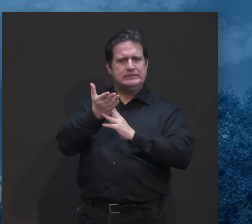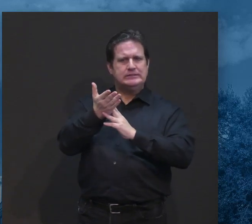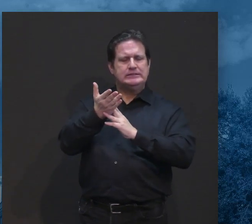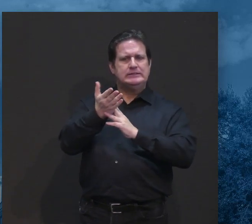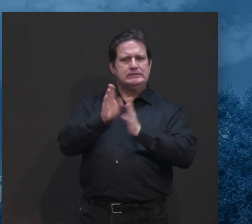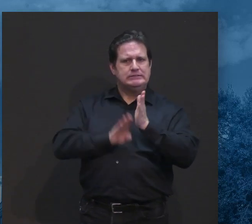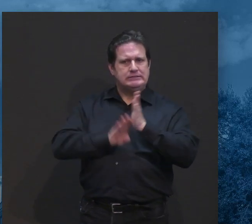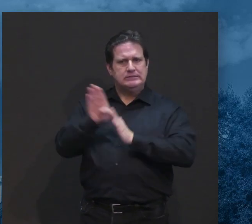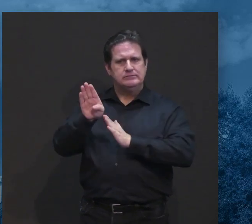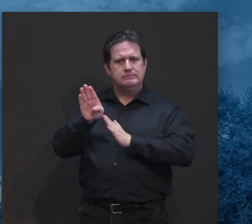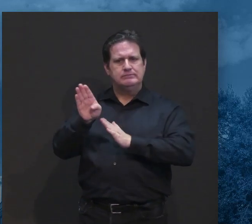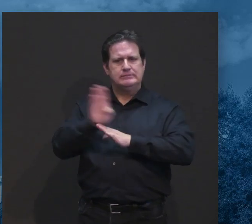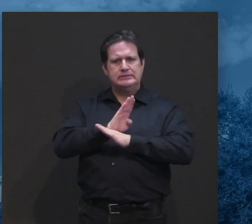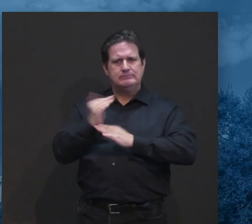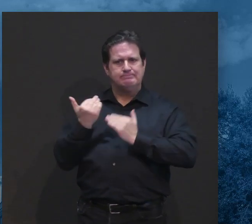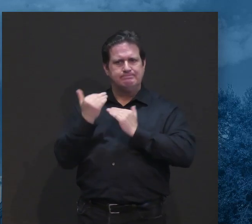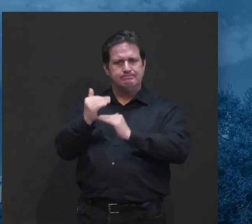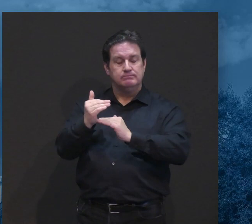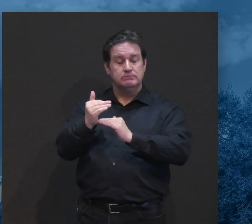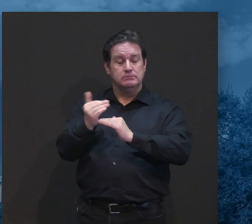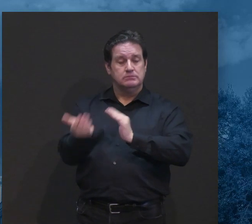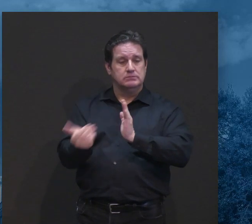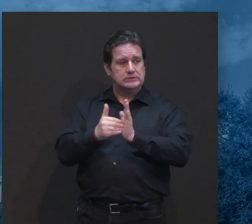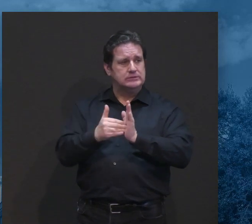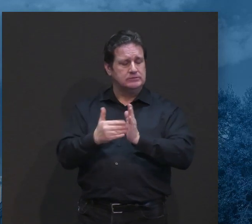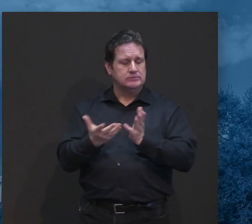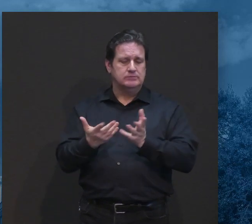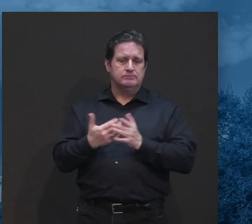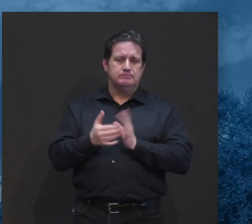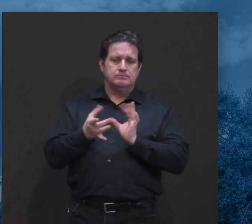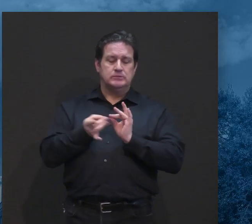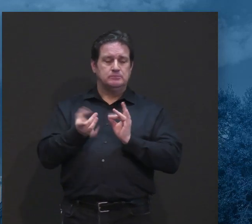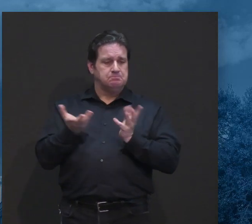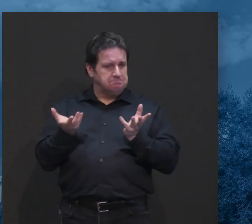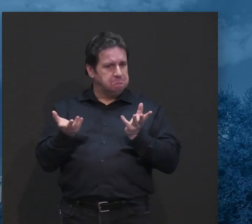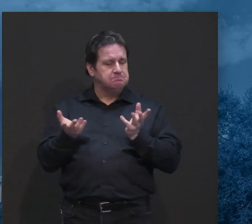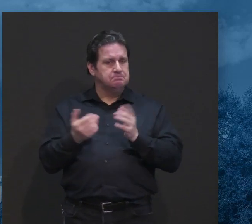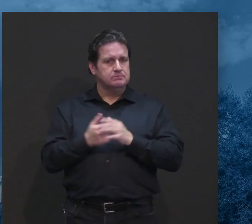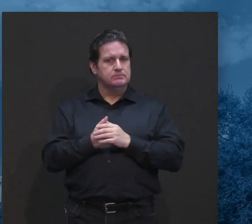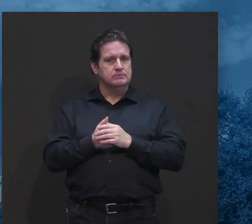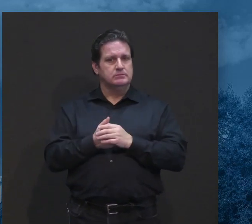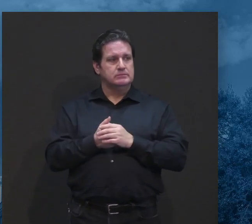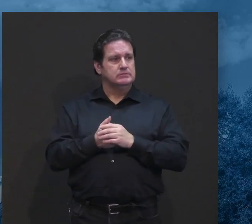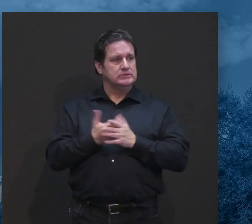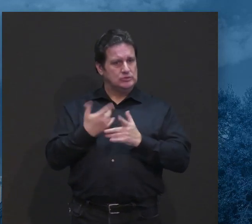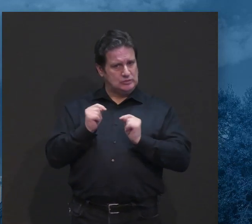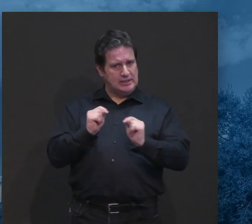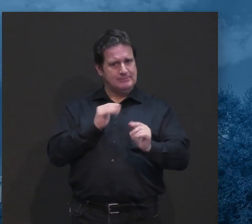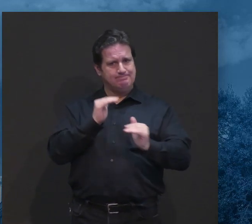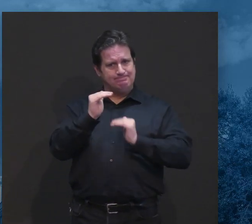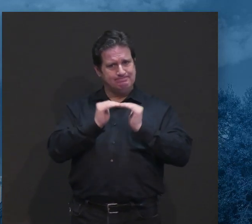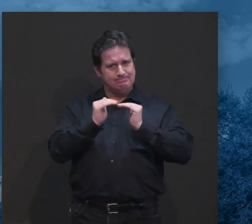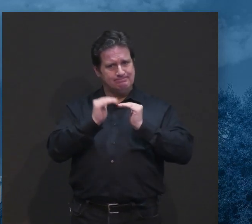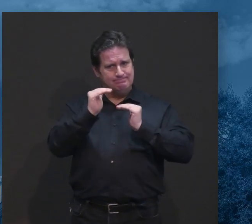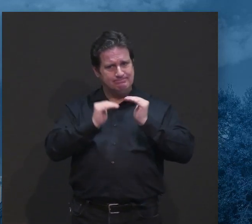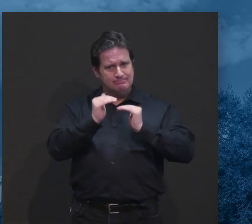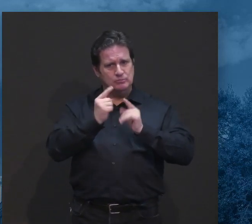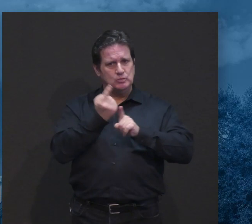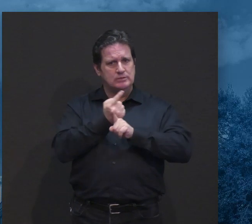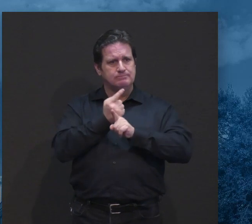storm. But it is, again, as I mentioned a minute ago, it's an exercise in trying to strike the right